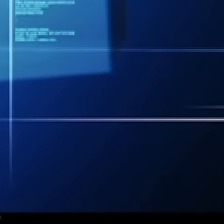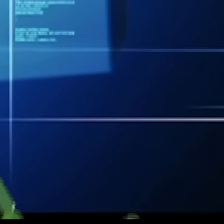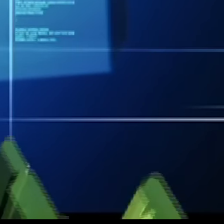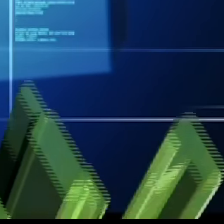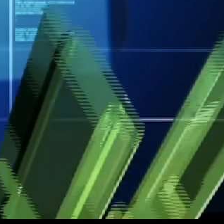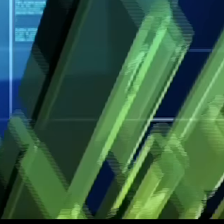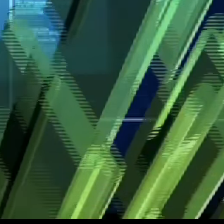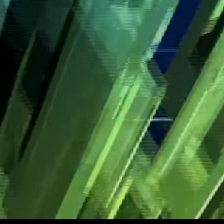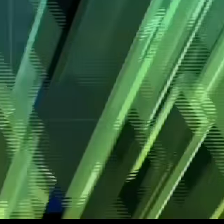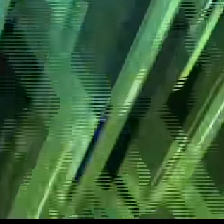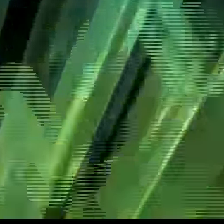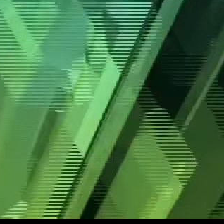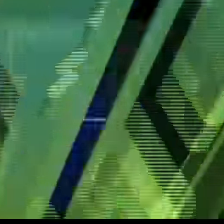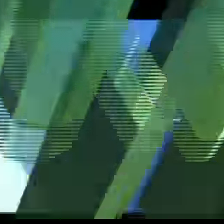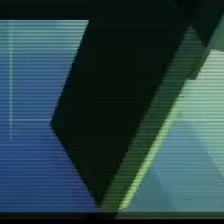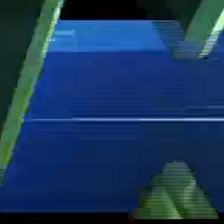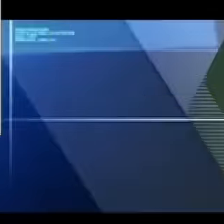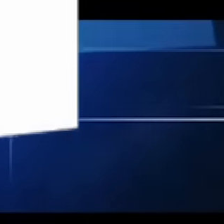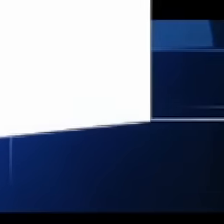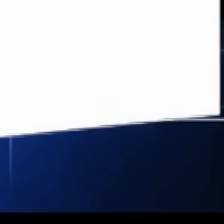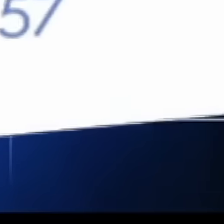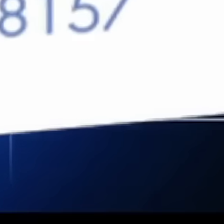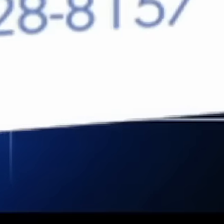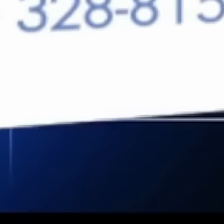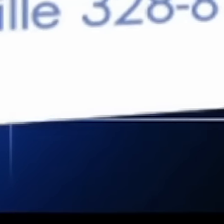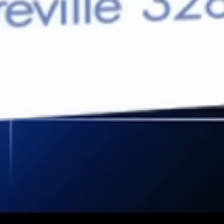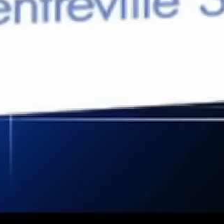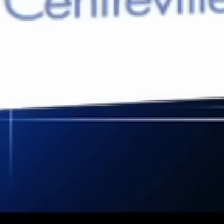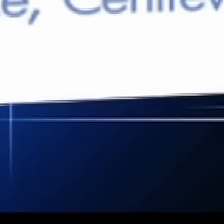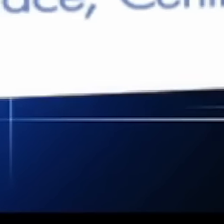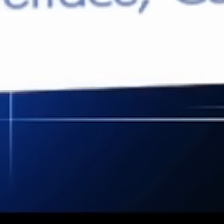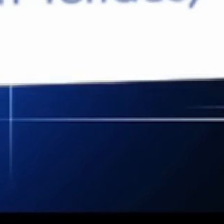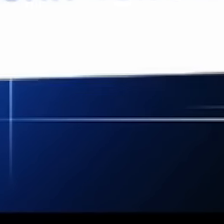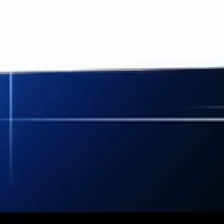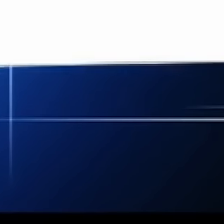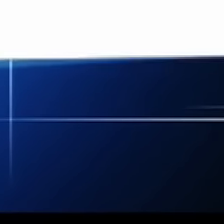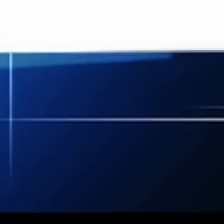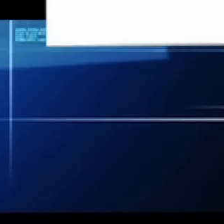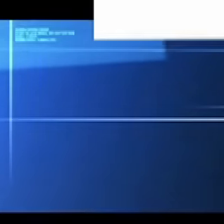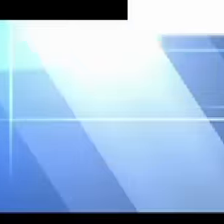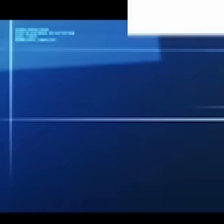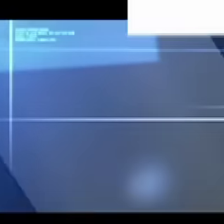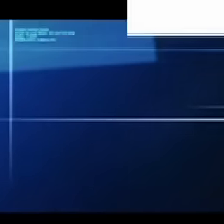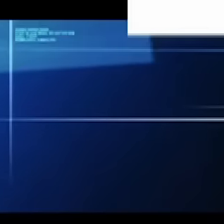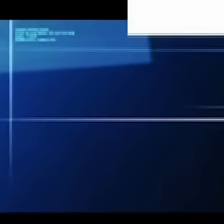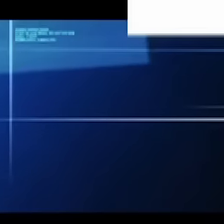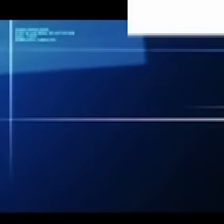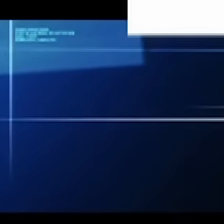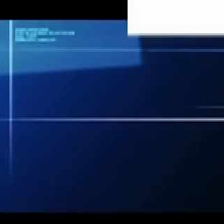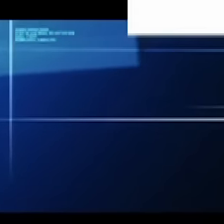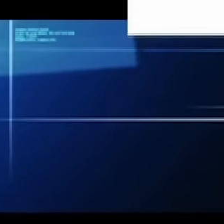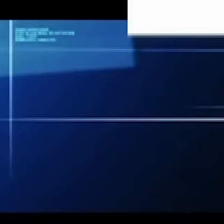This is ZNS Total Sports, brought to you by 4th Terrace Diagnostic Center.